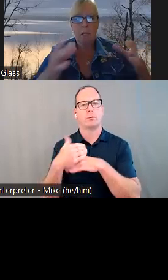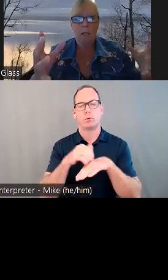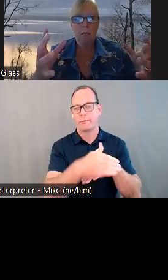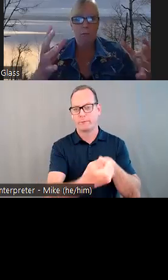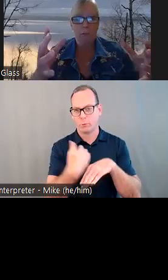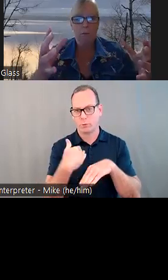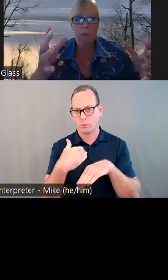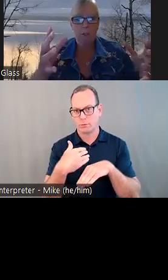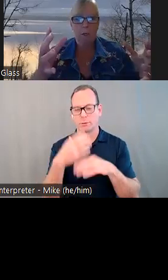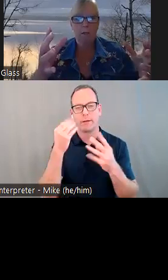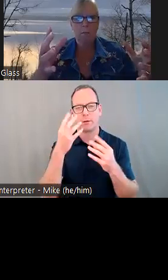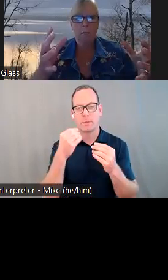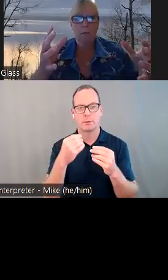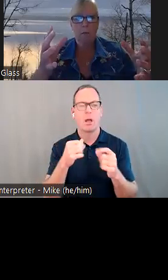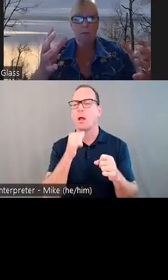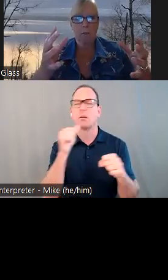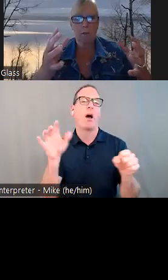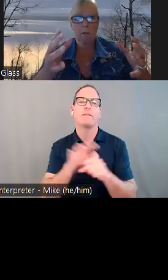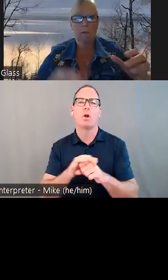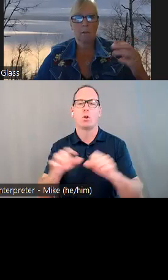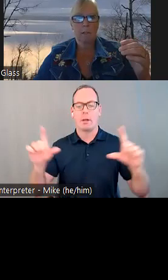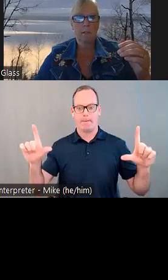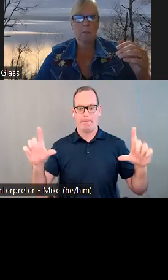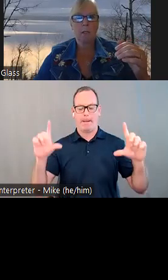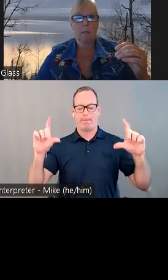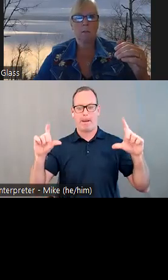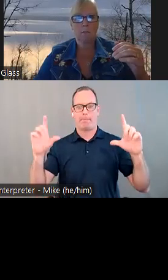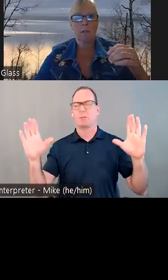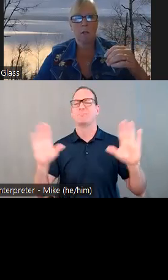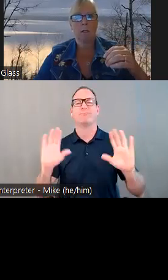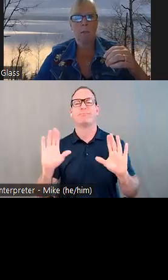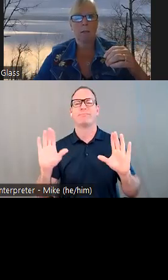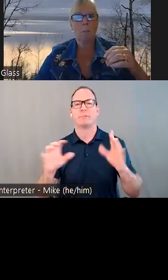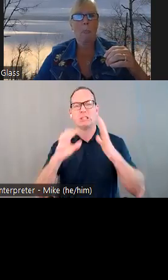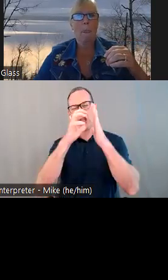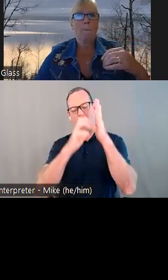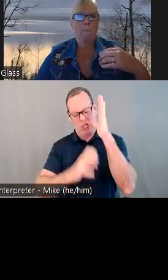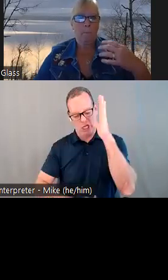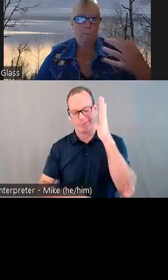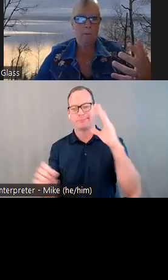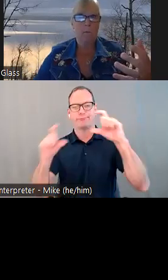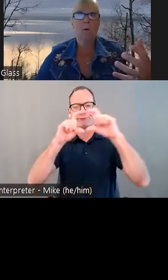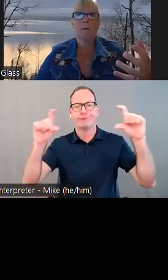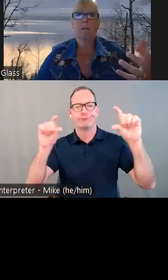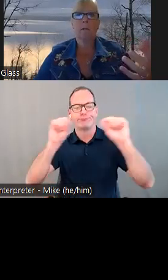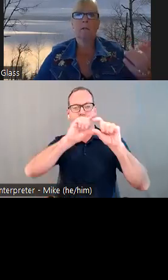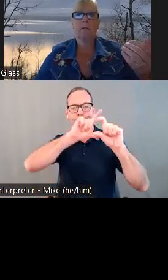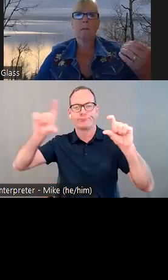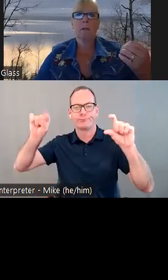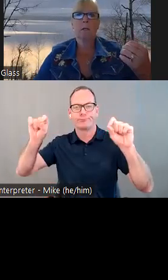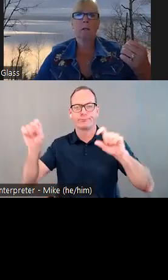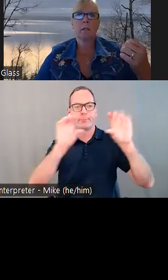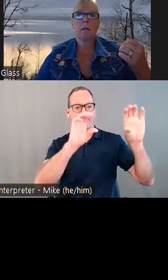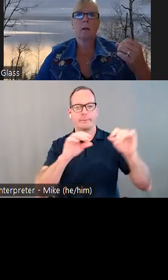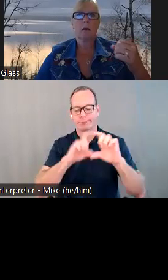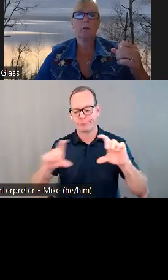haven't taken the full screenshots of the referral lists because they're very long and big. But the important things to remember